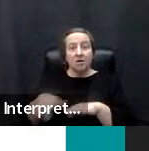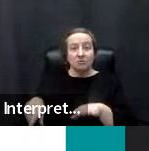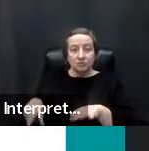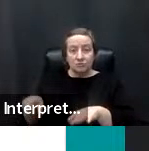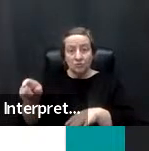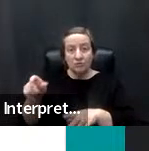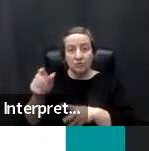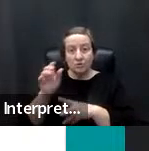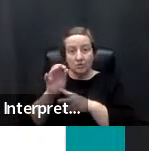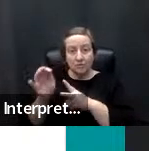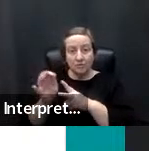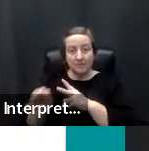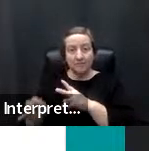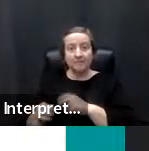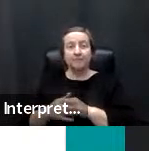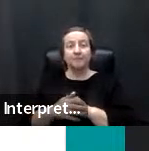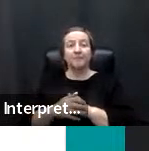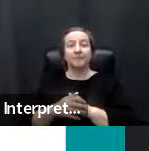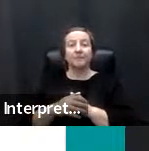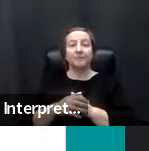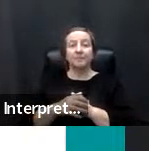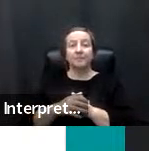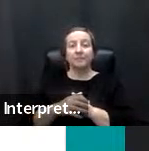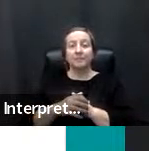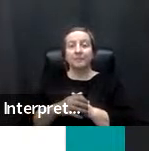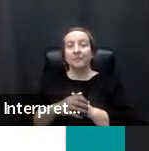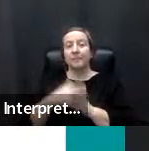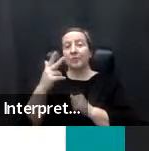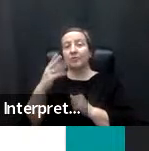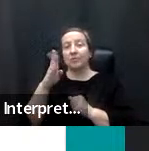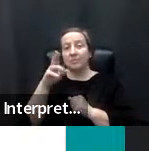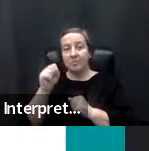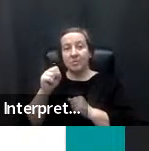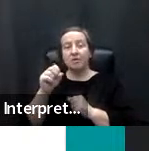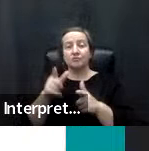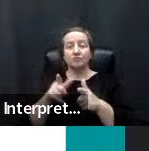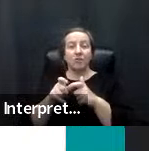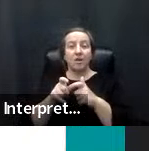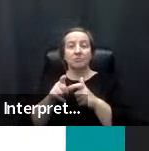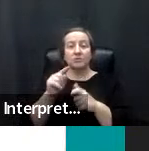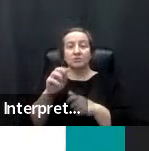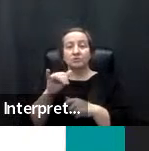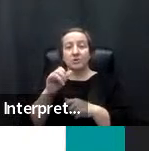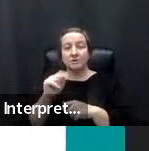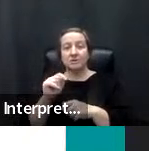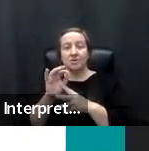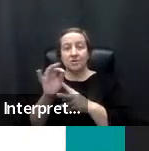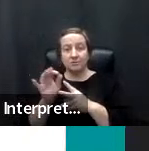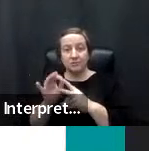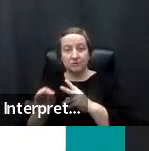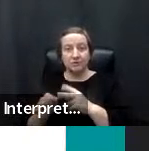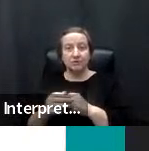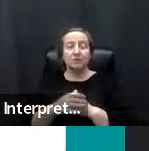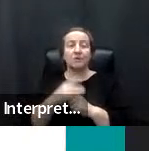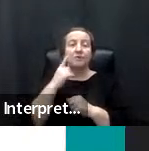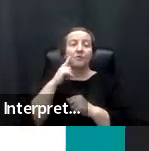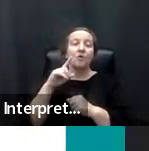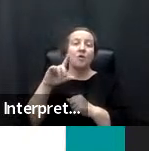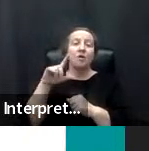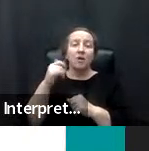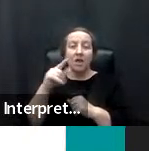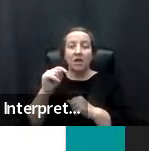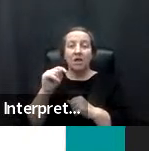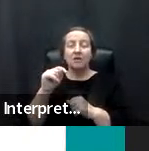option, 3 bus rapid transit options, 4 light rail